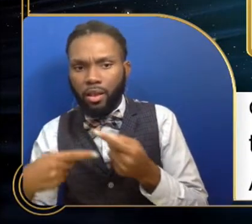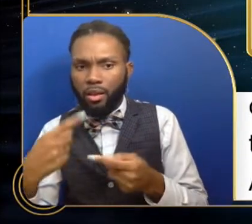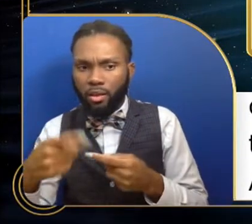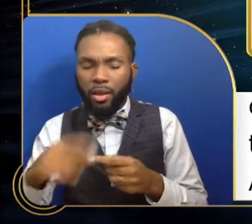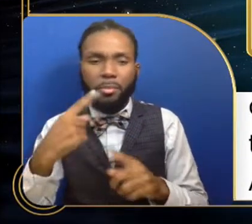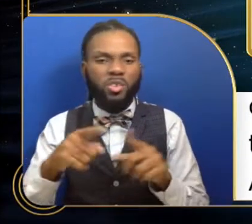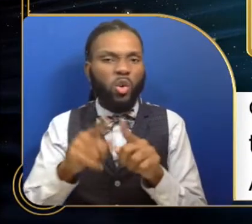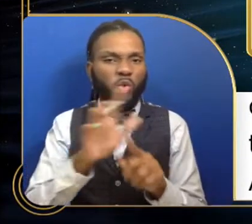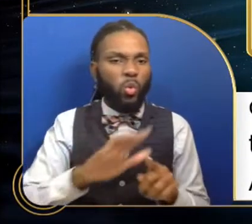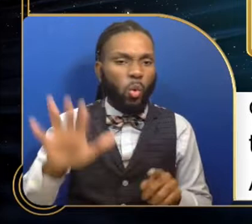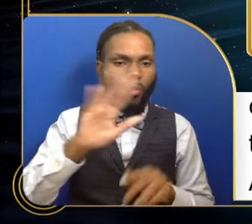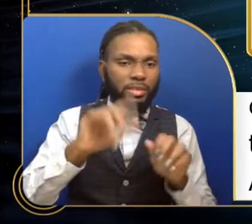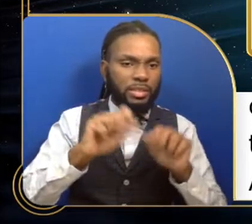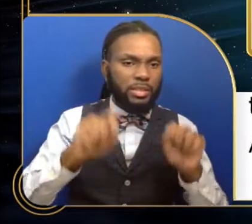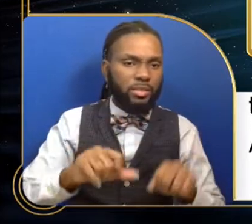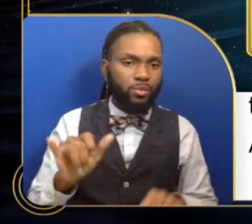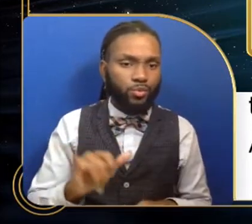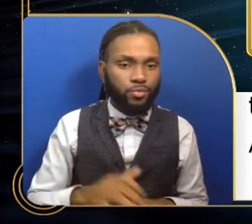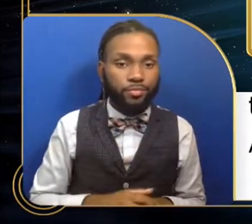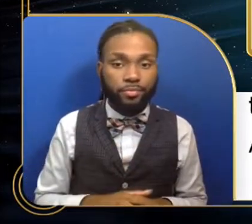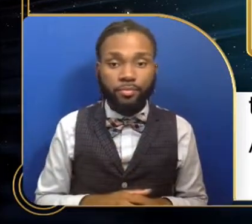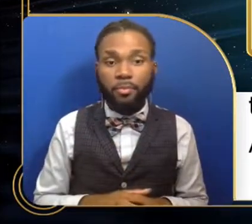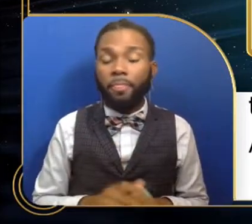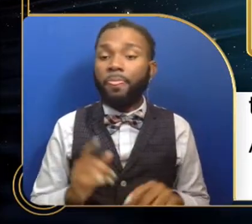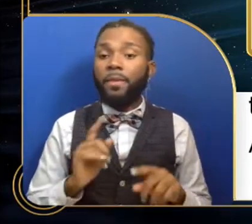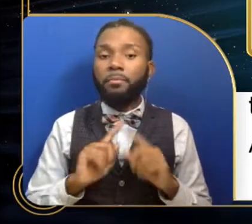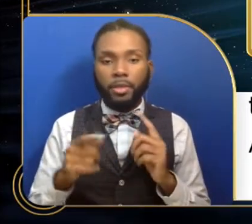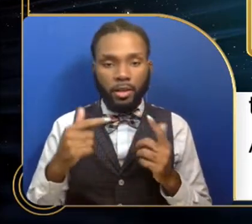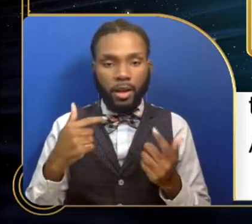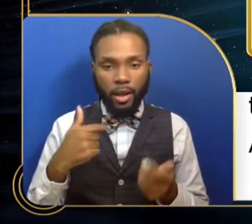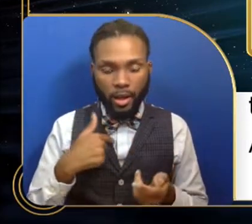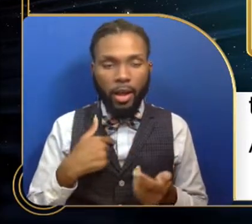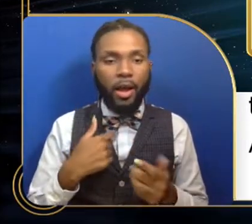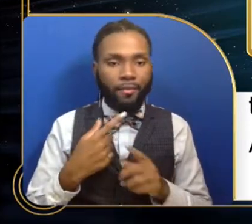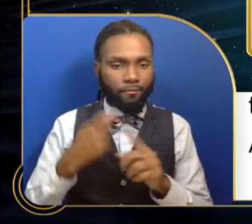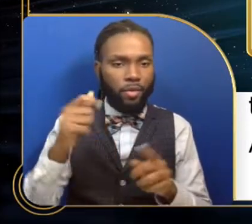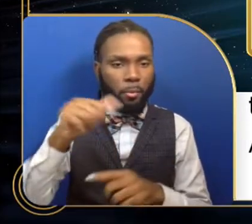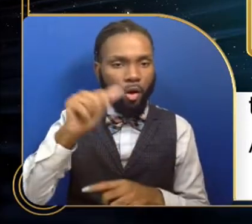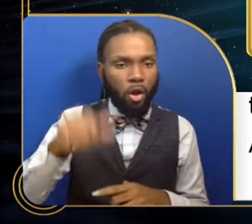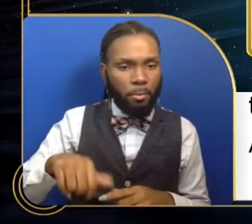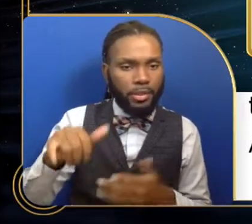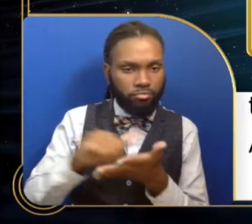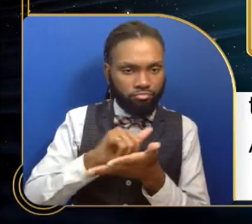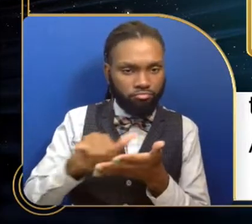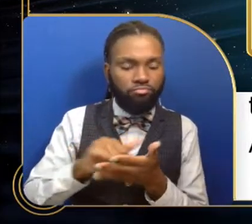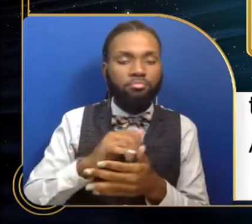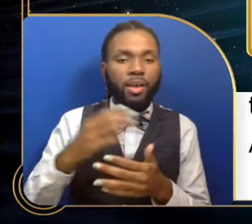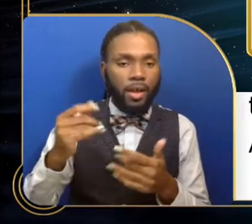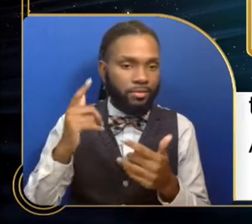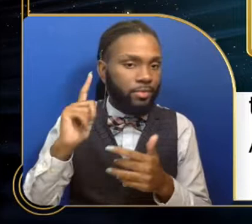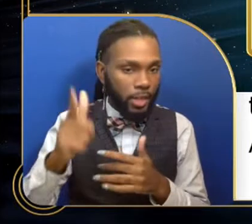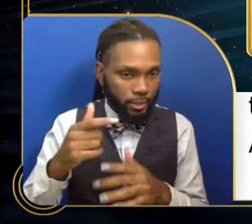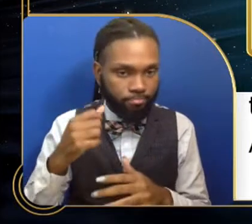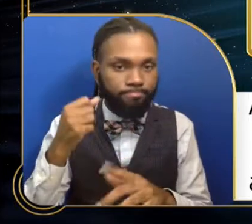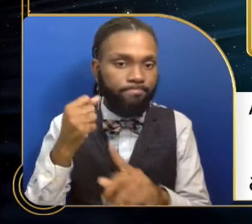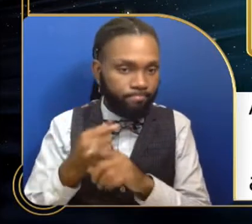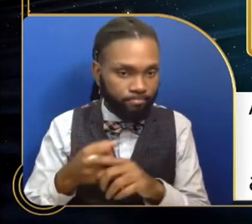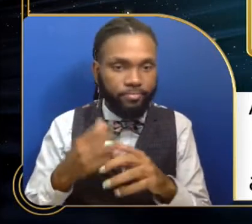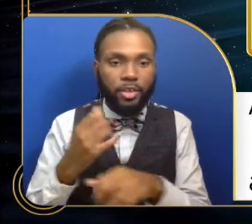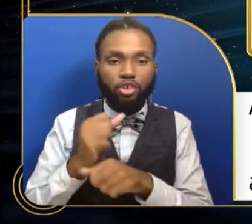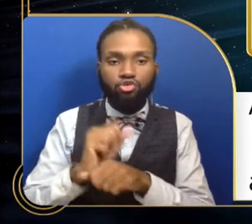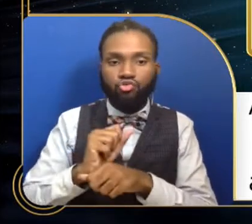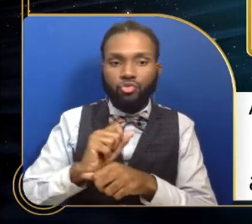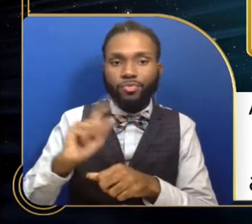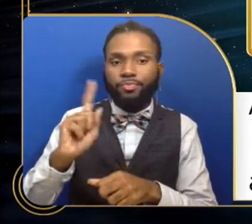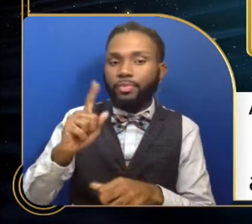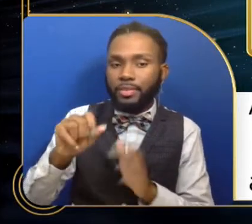So, I work in the state. I actually come up to Albany, and I wind up getting a job in the state hospital because I wanted to give back,